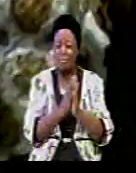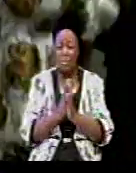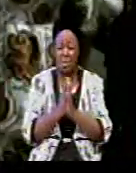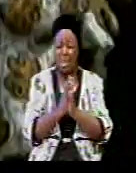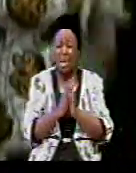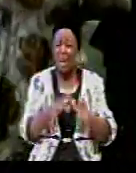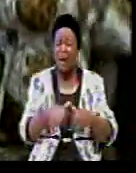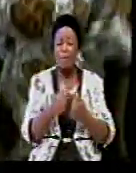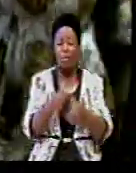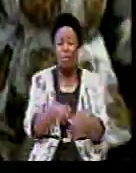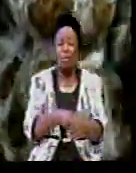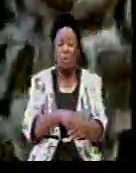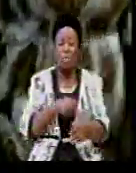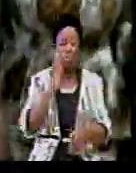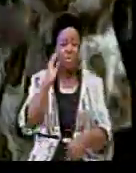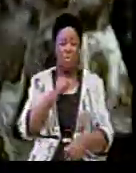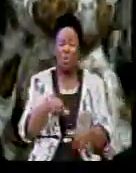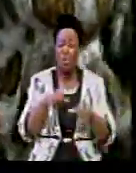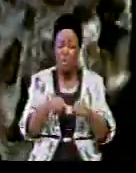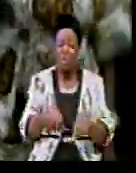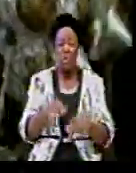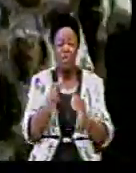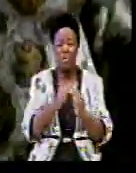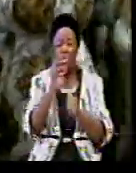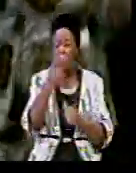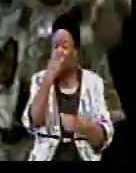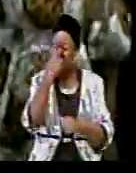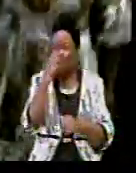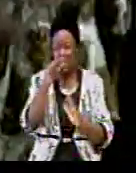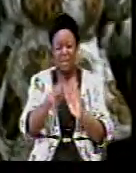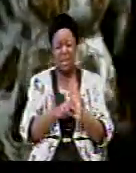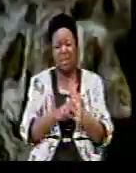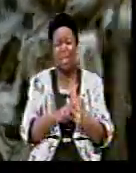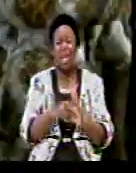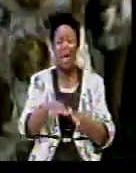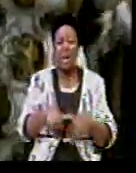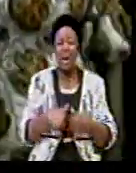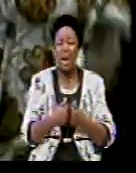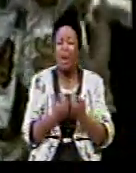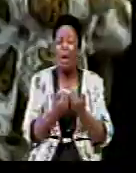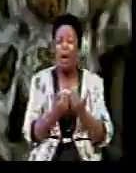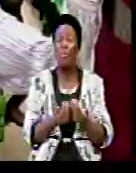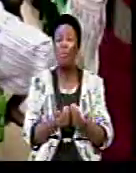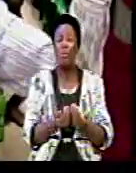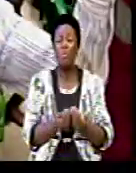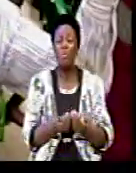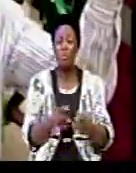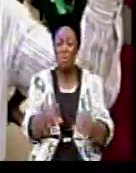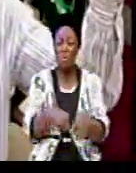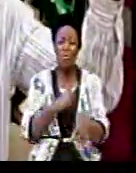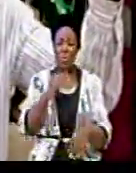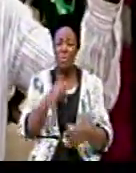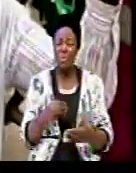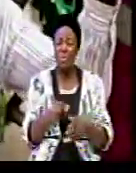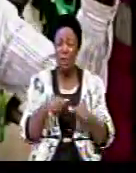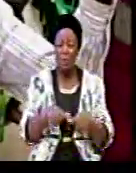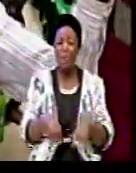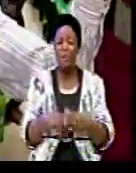Pursue. And recover all. This is the time to recover. Recover your